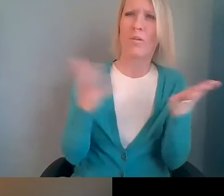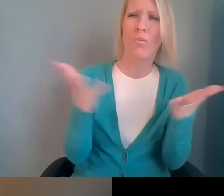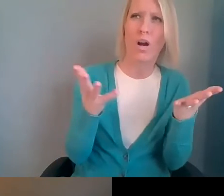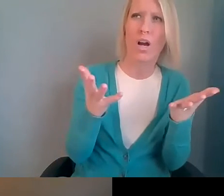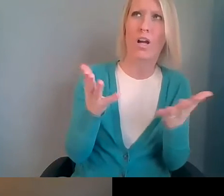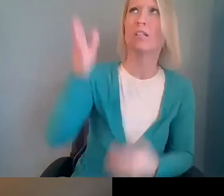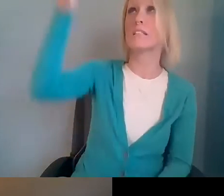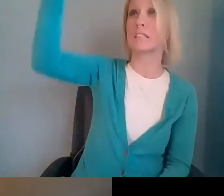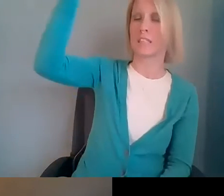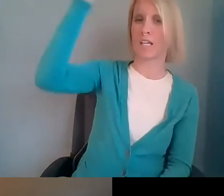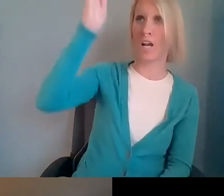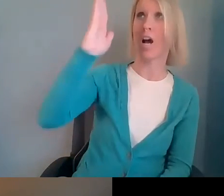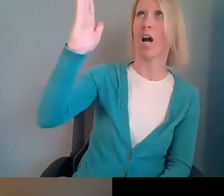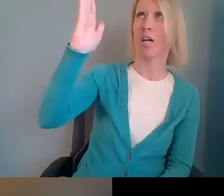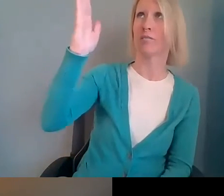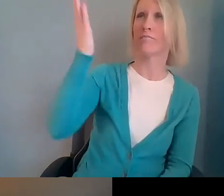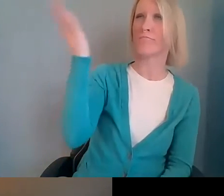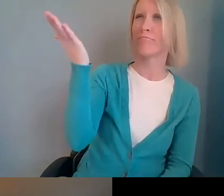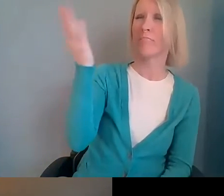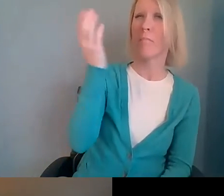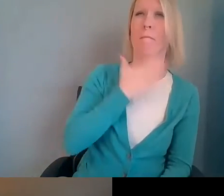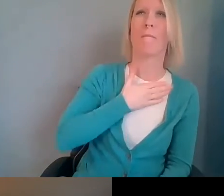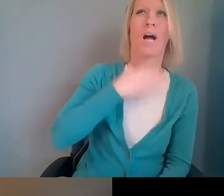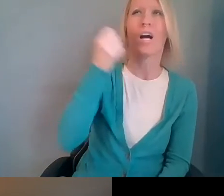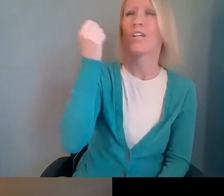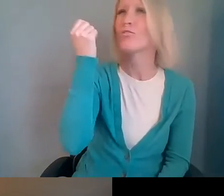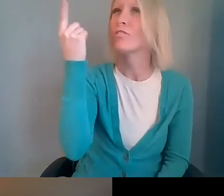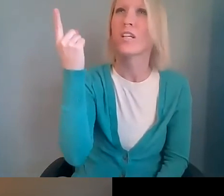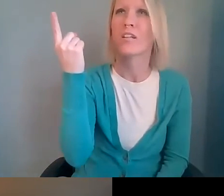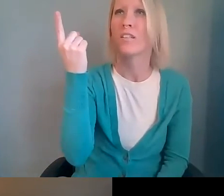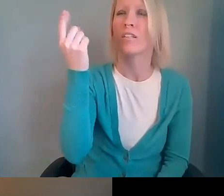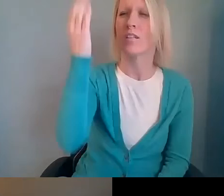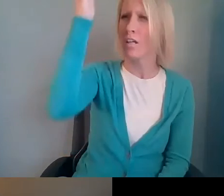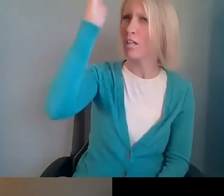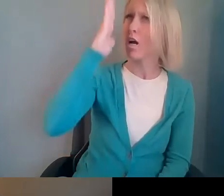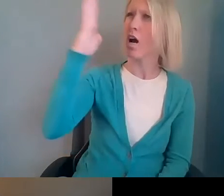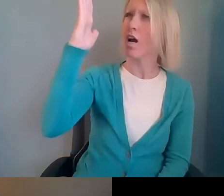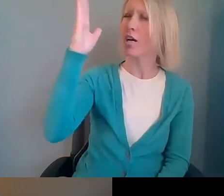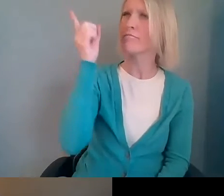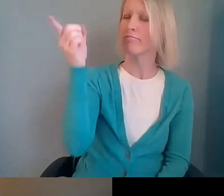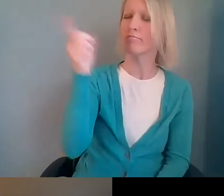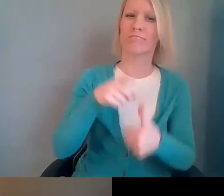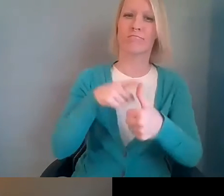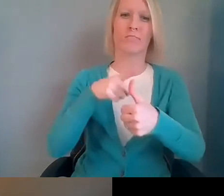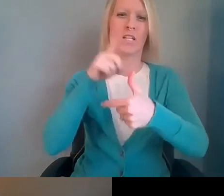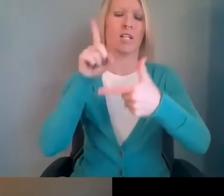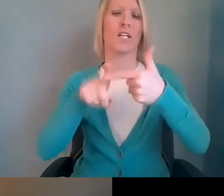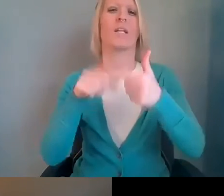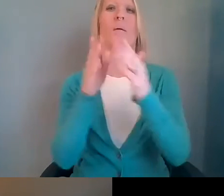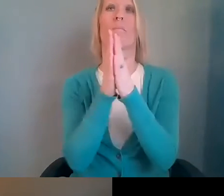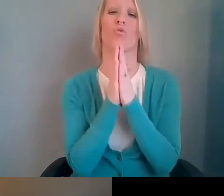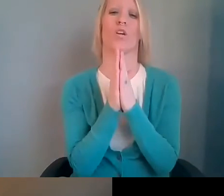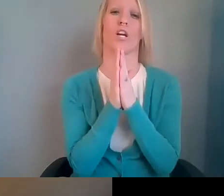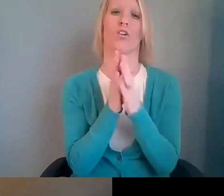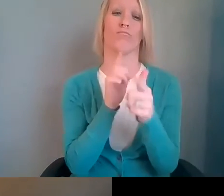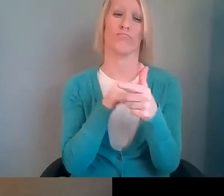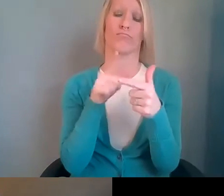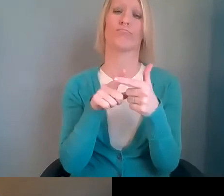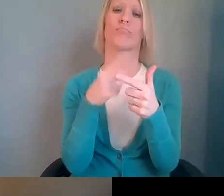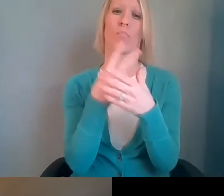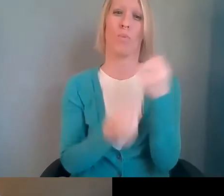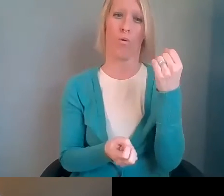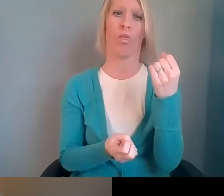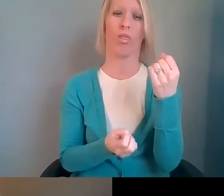um, to my conception of God, whatever that is, and that evolves. Um, I've also,